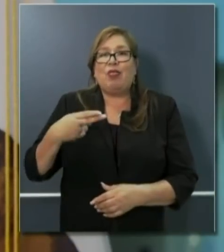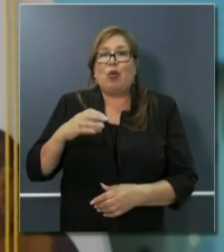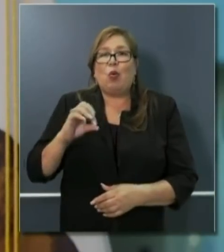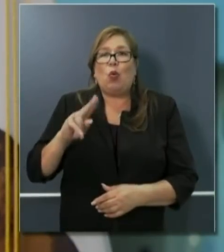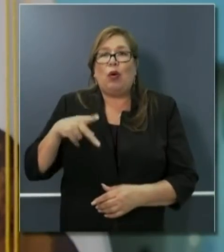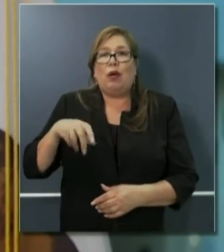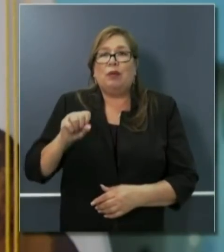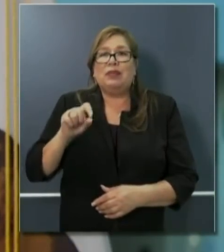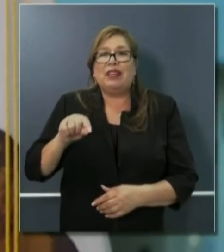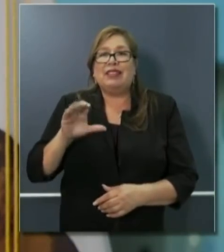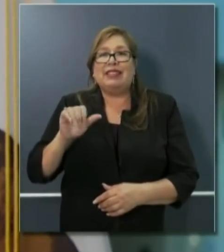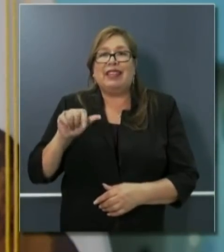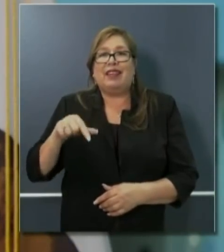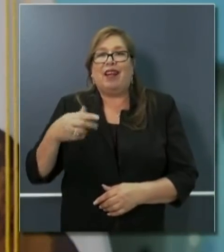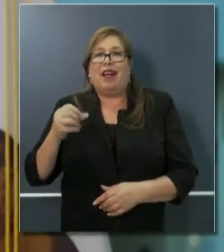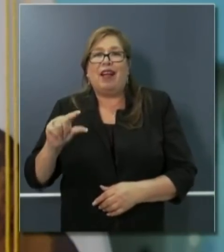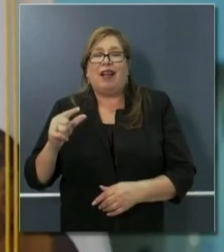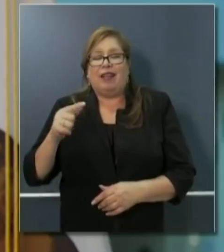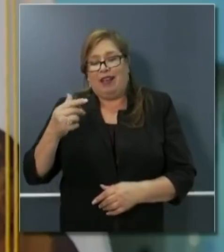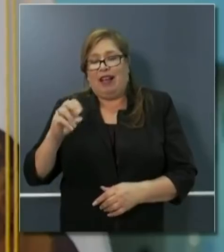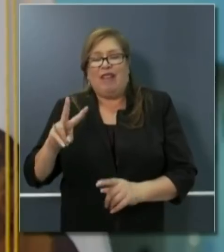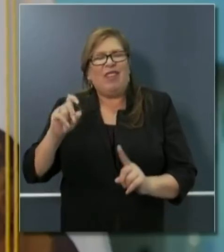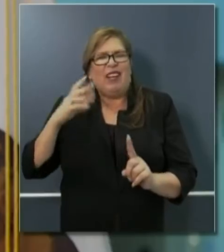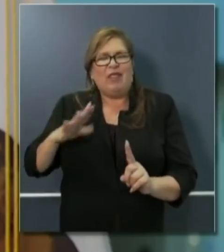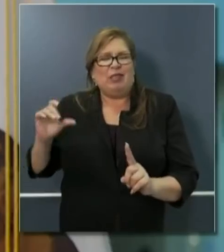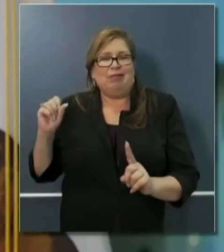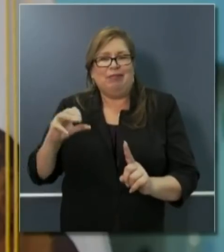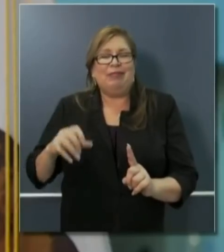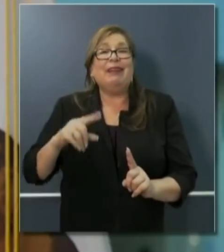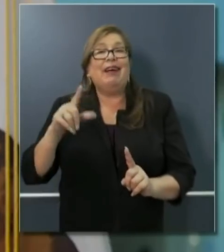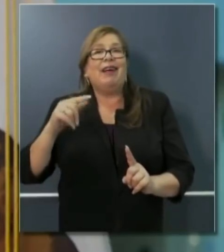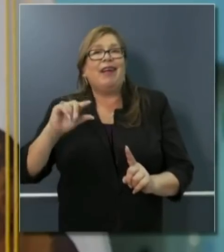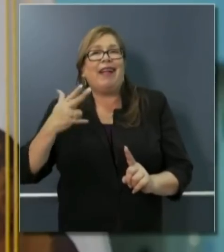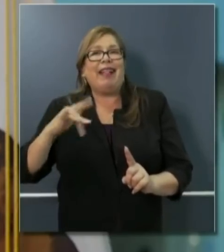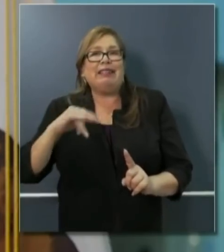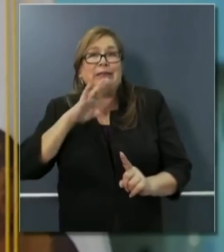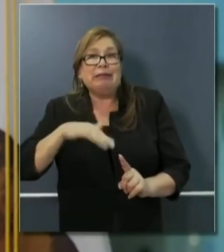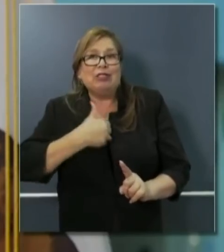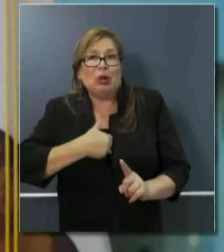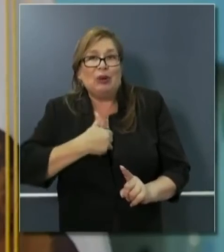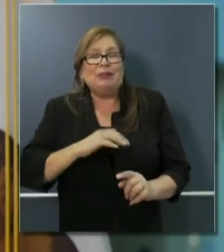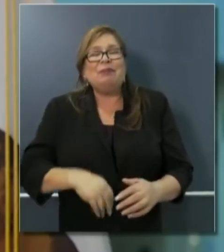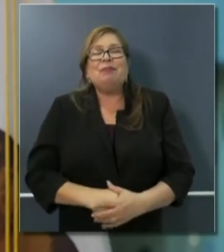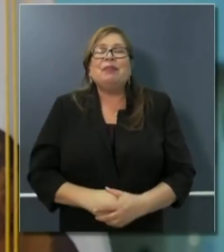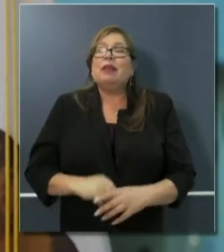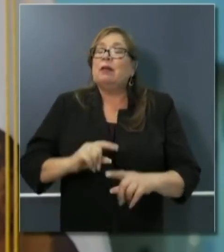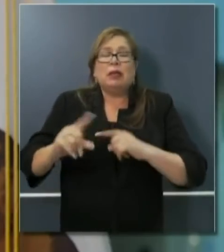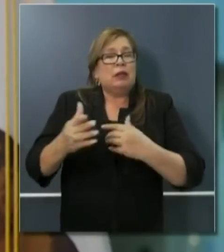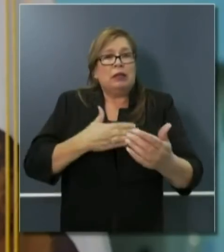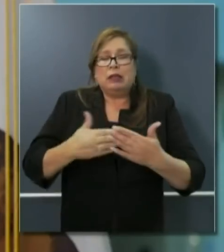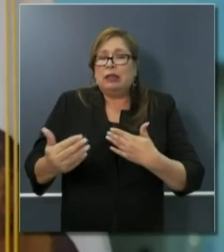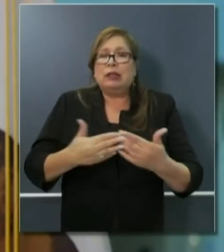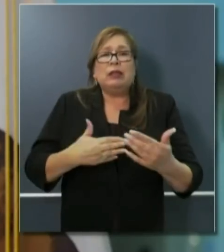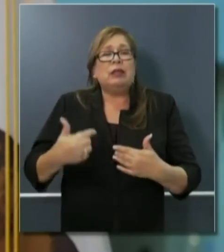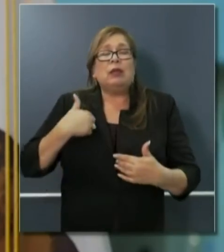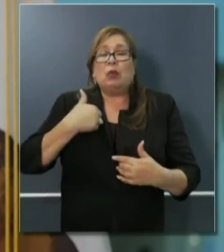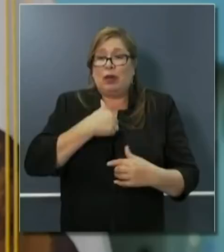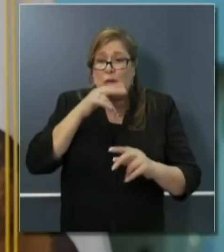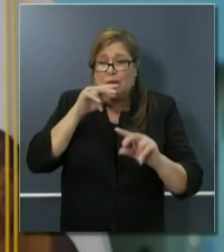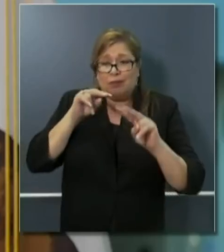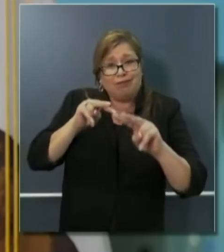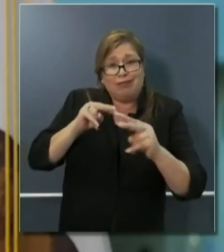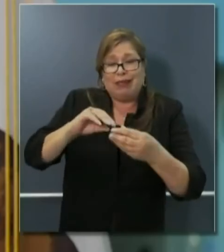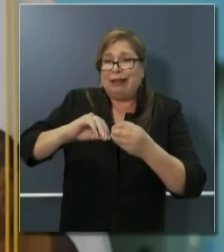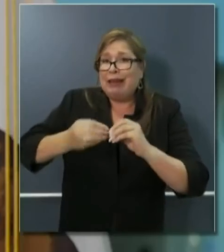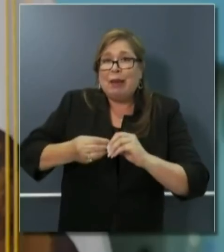Healthcorps.ca.gov. We want to encourage even more folks. Look, we do things we think we need to do, and to the extent conditions change, we make decisions in real